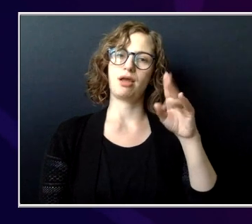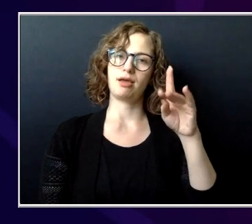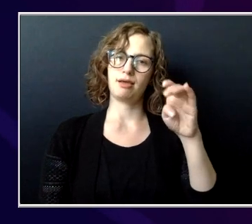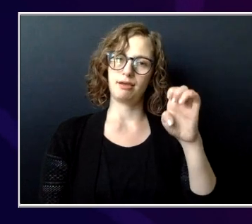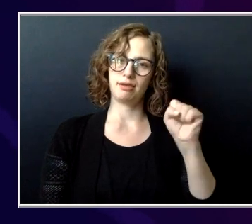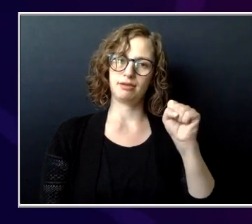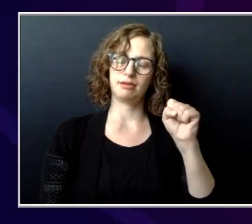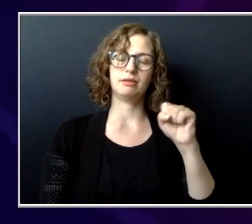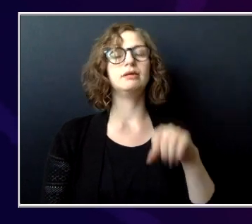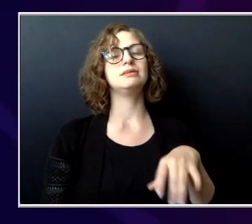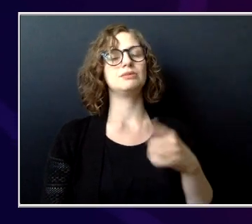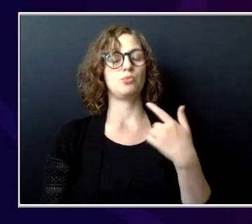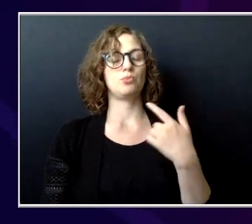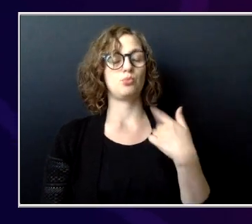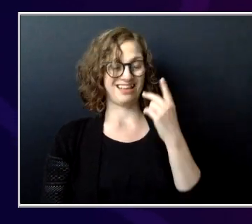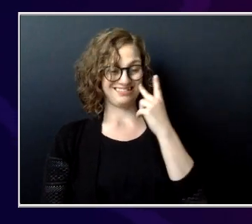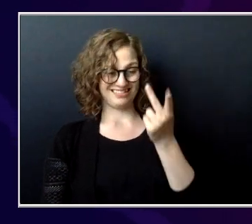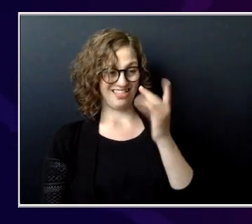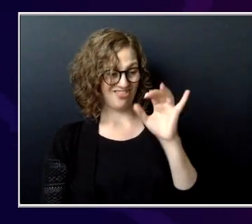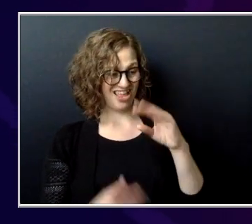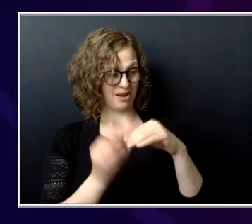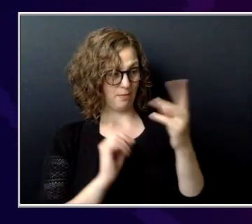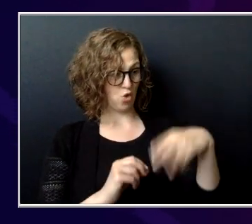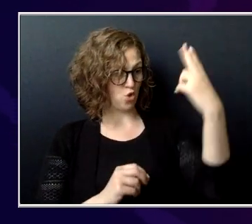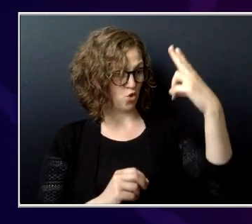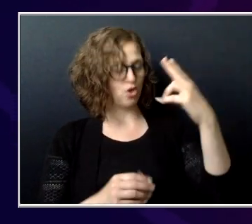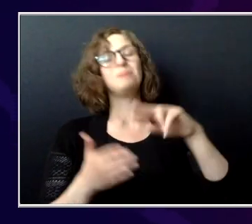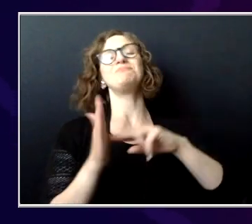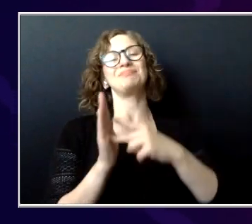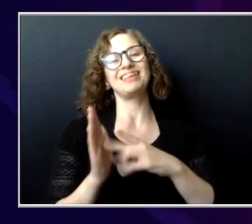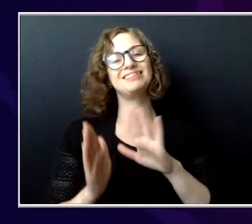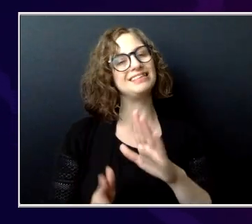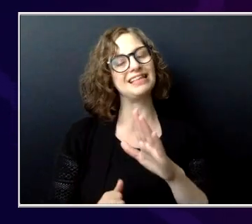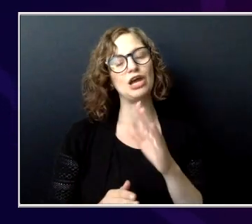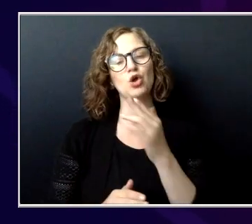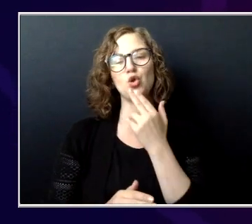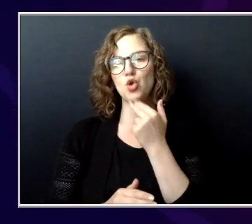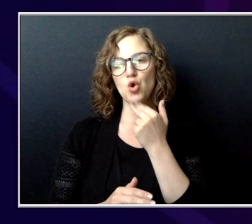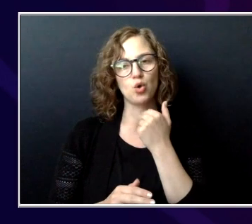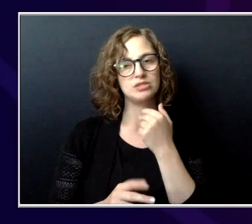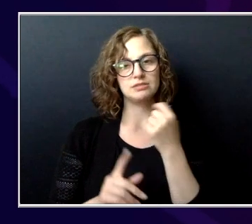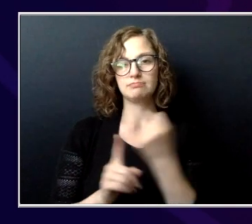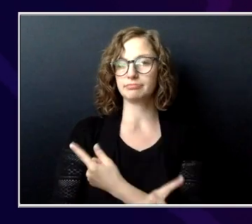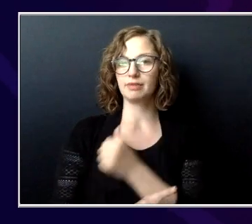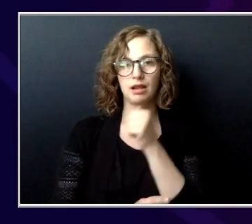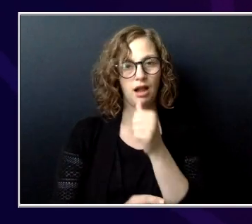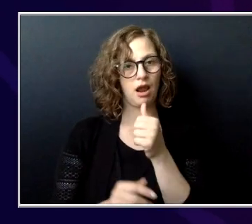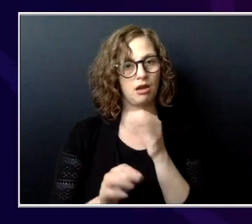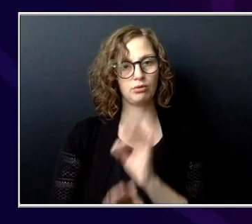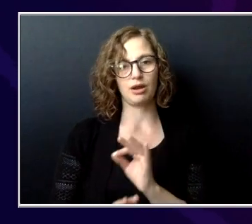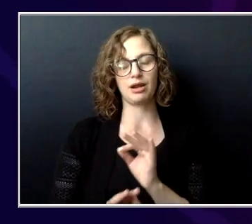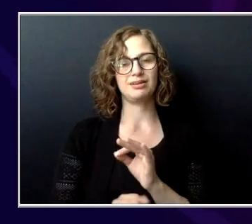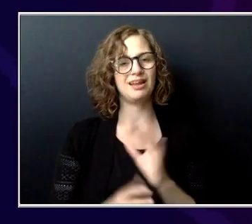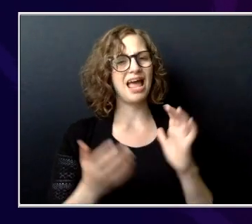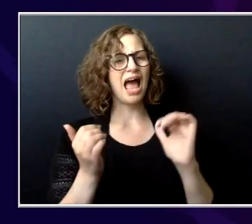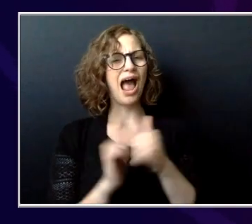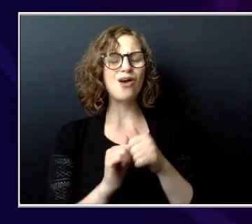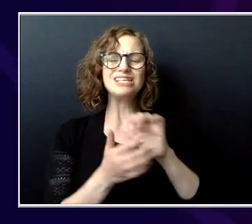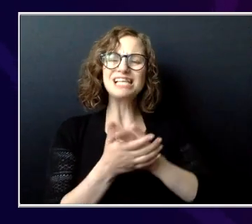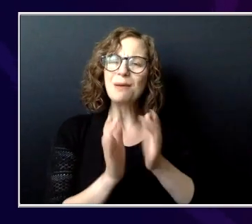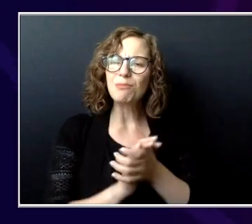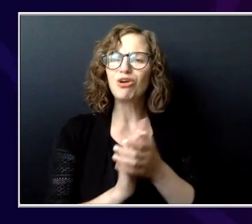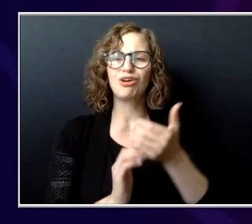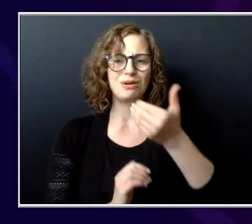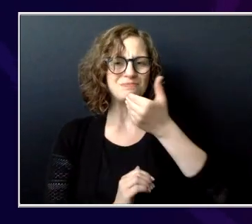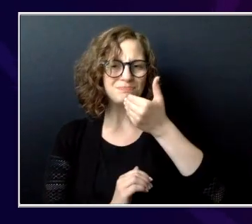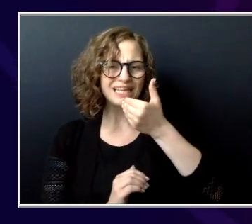their glucose right because they're shifting how they're metabolizing. How did the hamburger and pizza slice play into that? Yeah, why do you got to do that to my couch lunch?